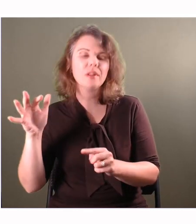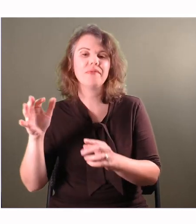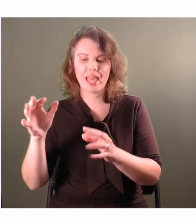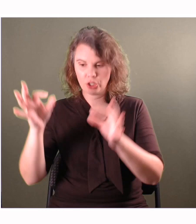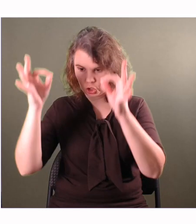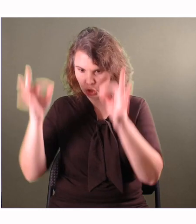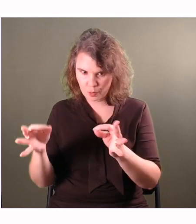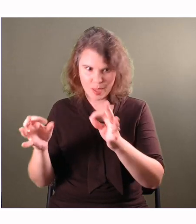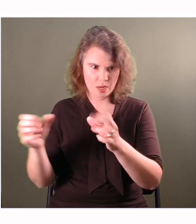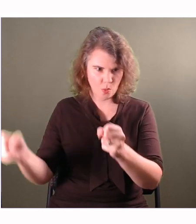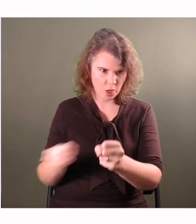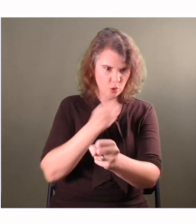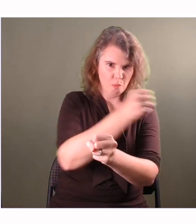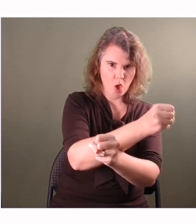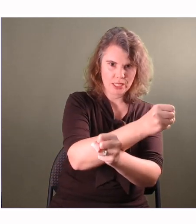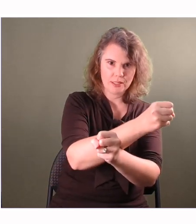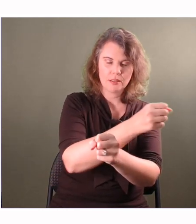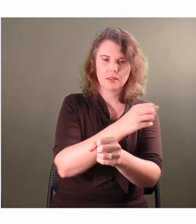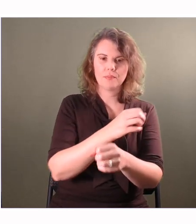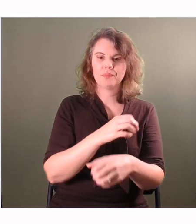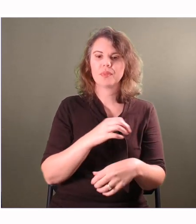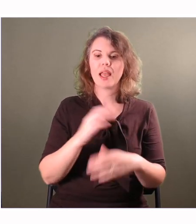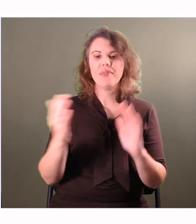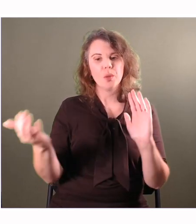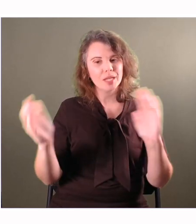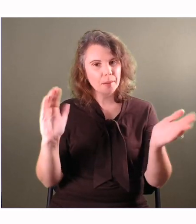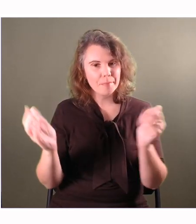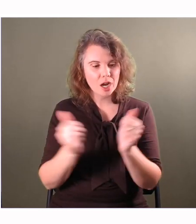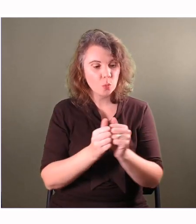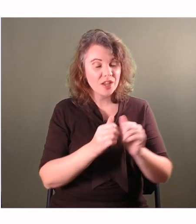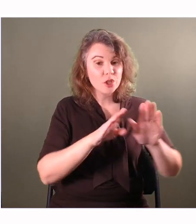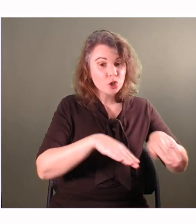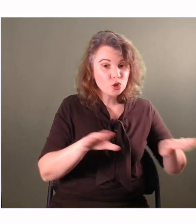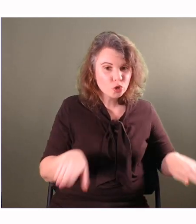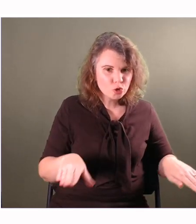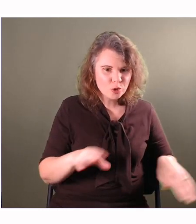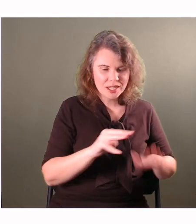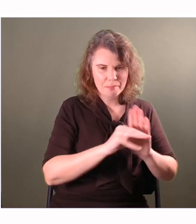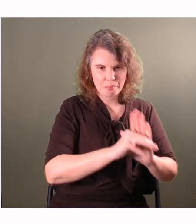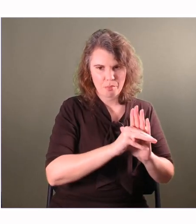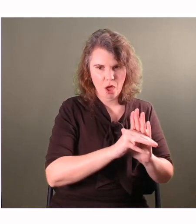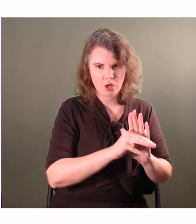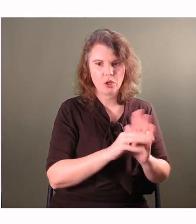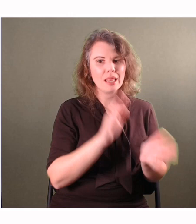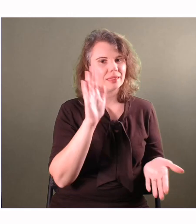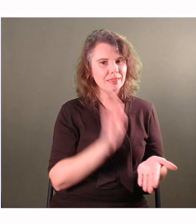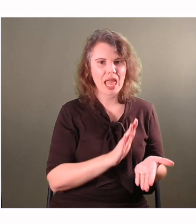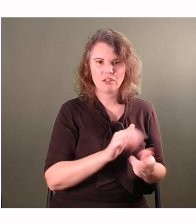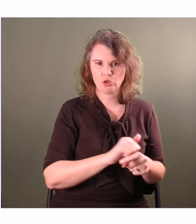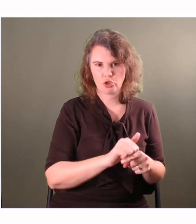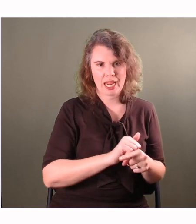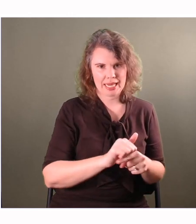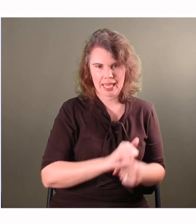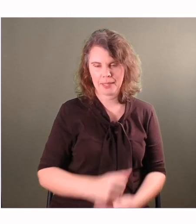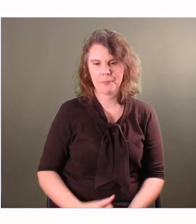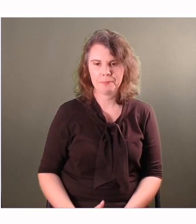determine where you put the phonemes. And then we compared it to a child model that just had less